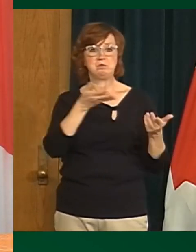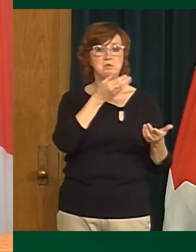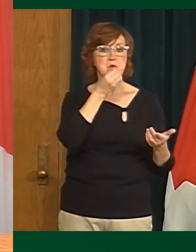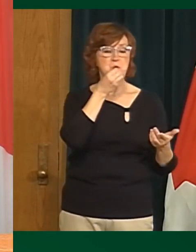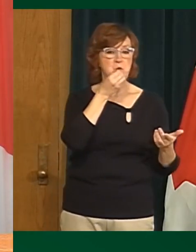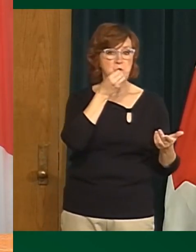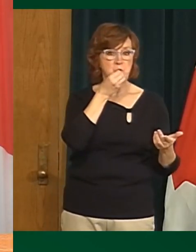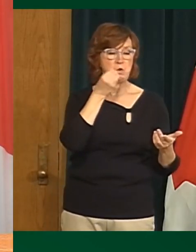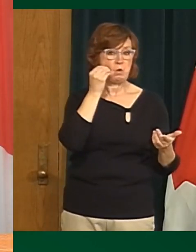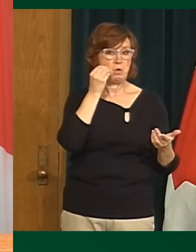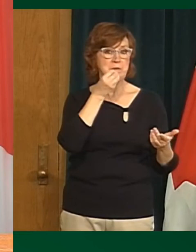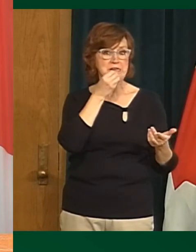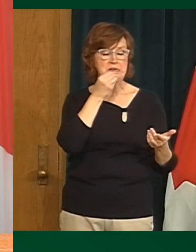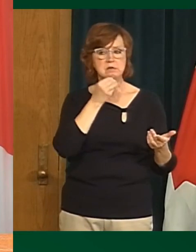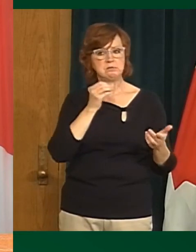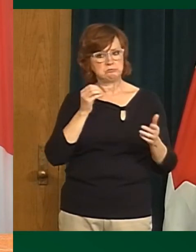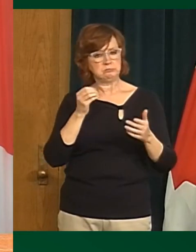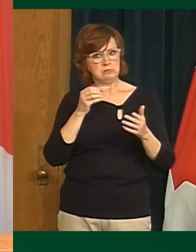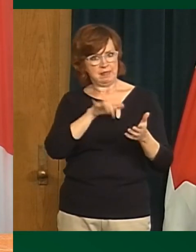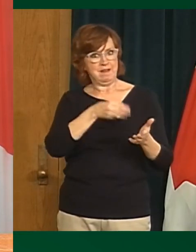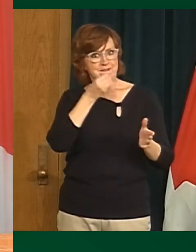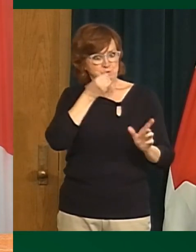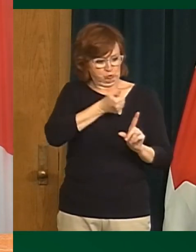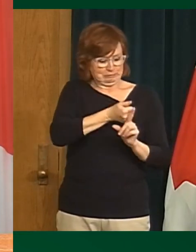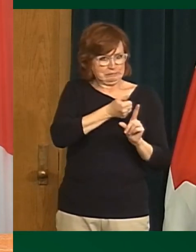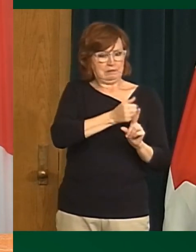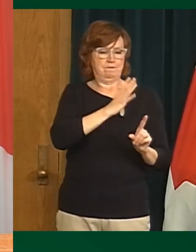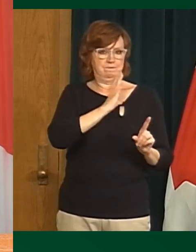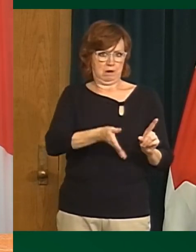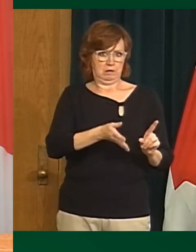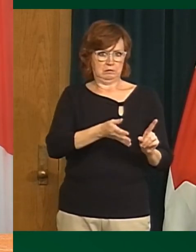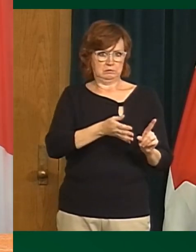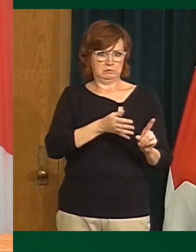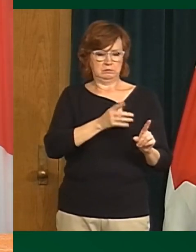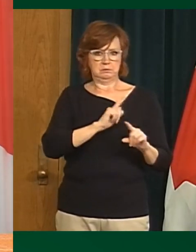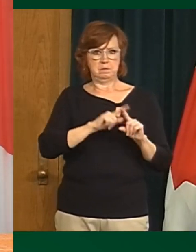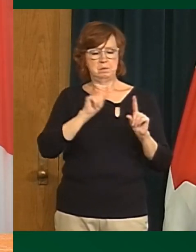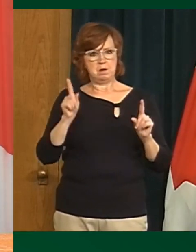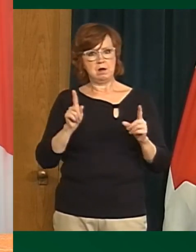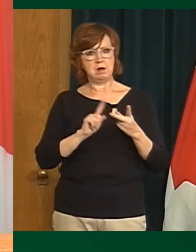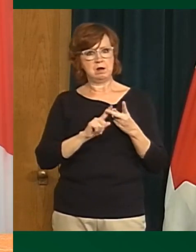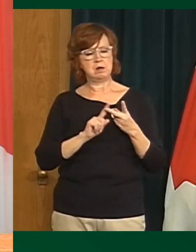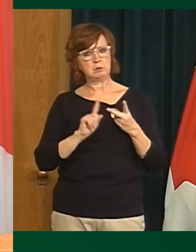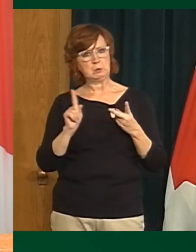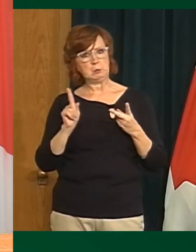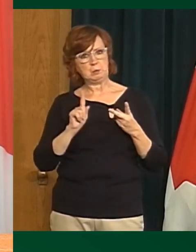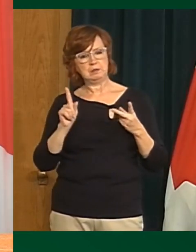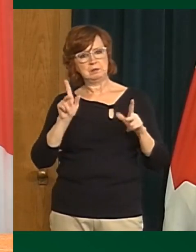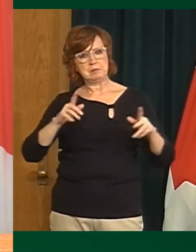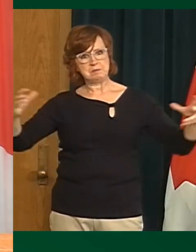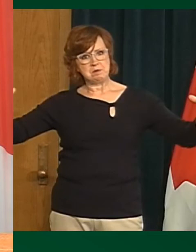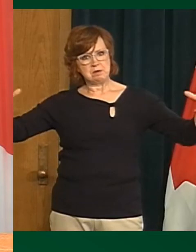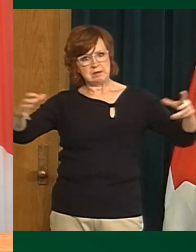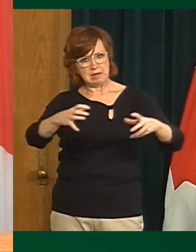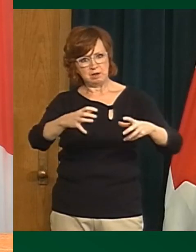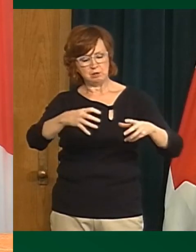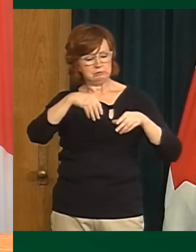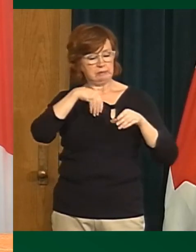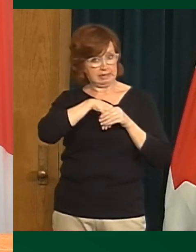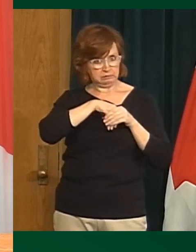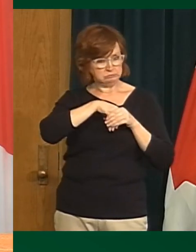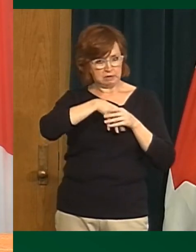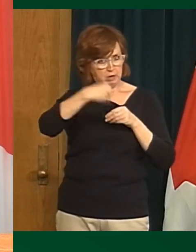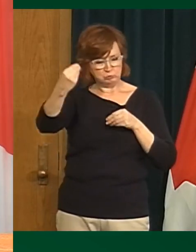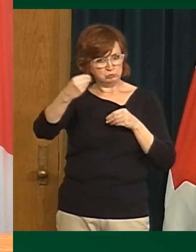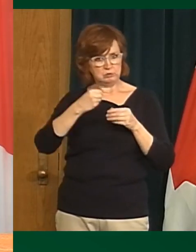think the concern is, and it is always hard to pinpoint what the exposure is, but it seems to be when people get together, either indoors or outdoors, and